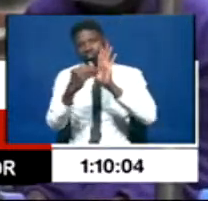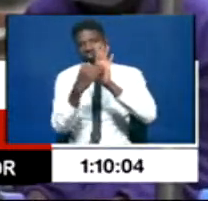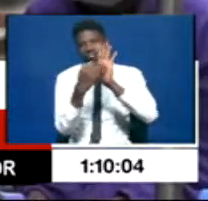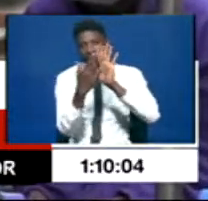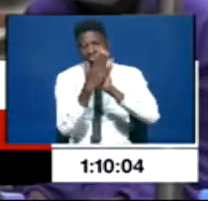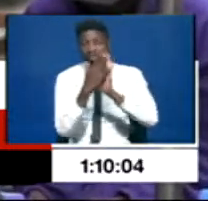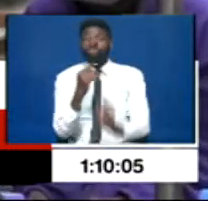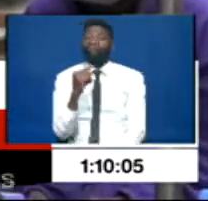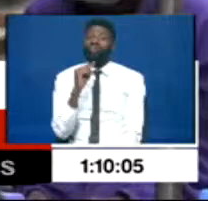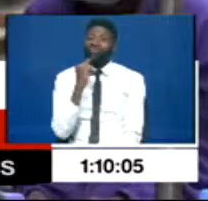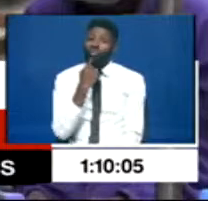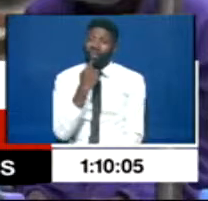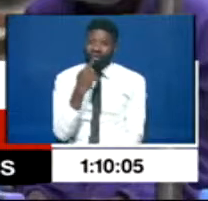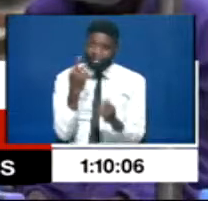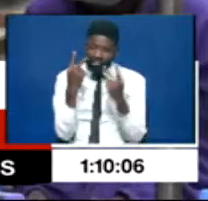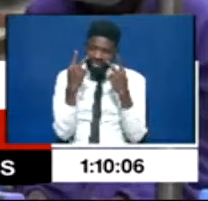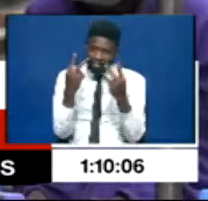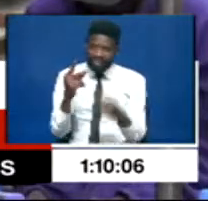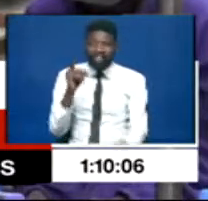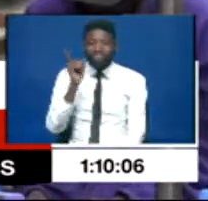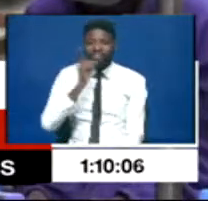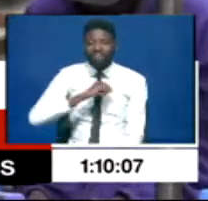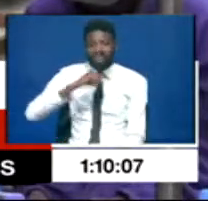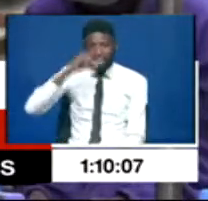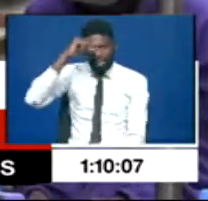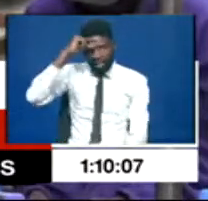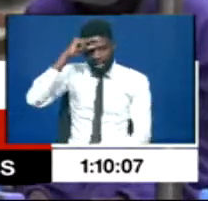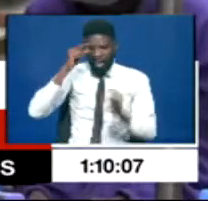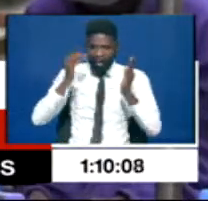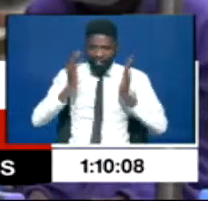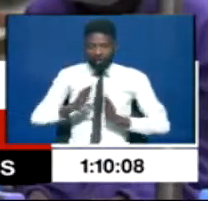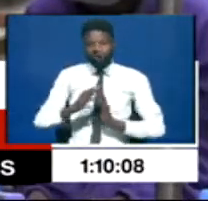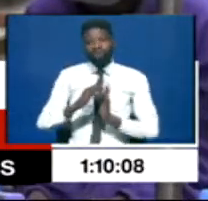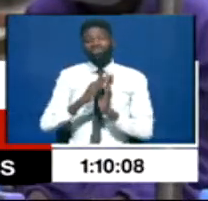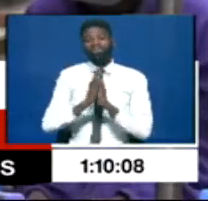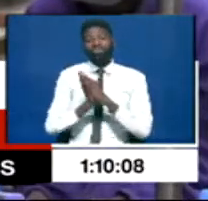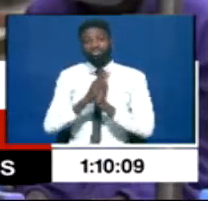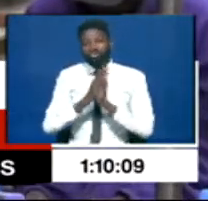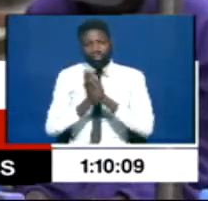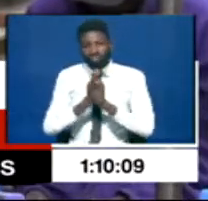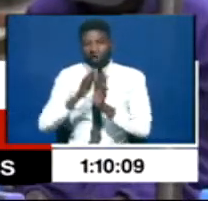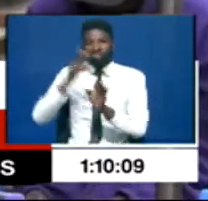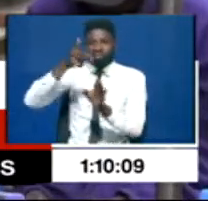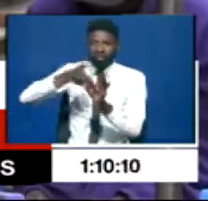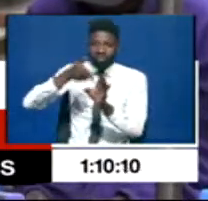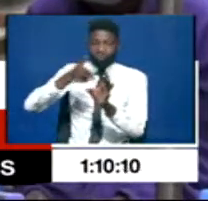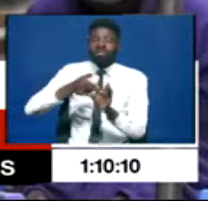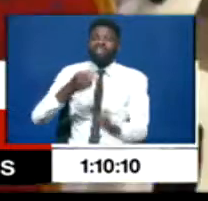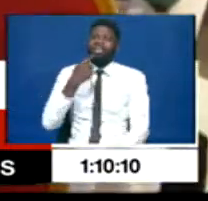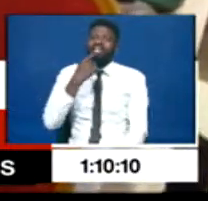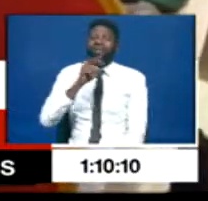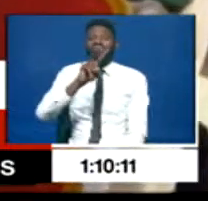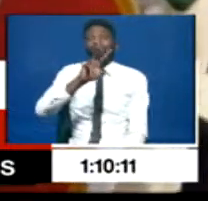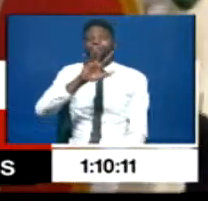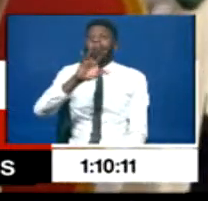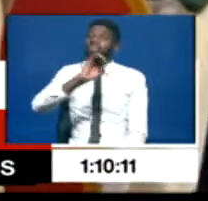muliona yule governor, maneno ya petroleum alisema 25%. Hizo law ndio zitakuwa applied